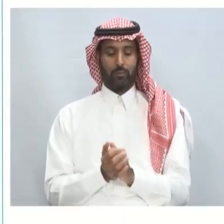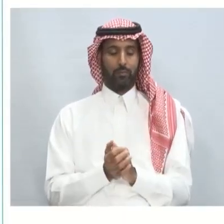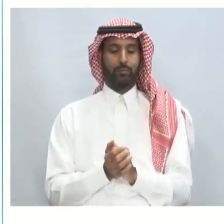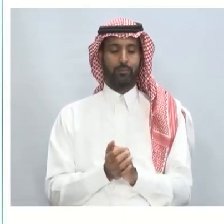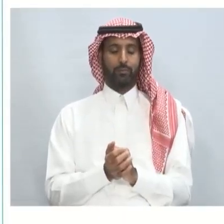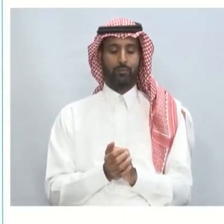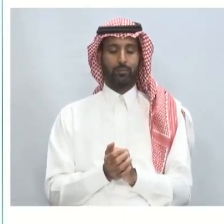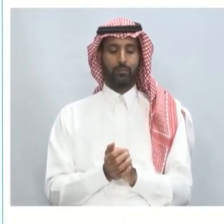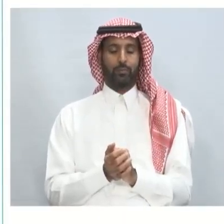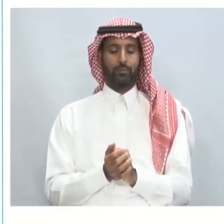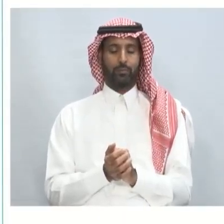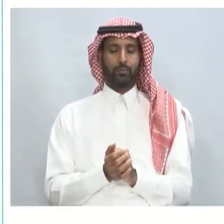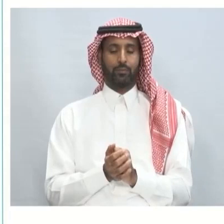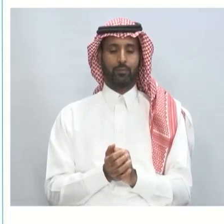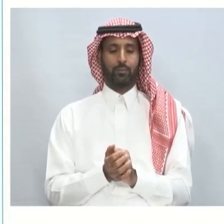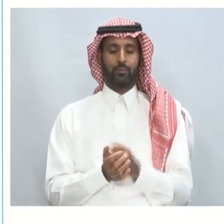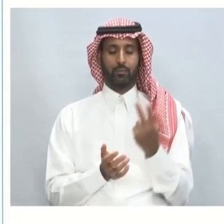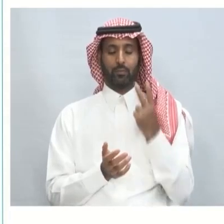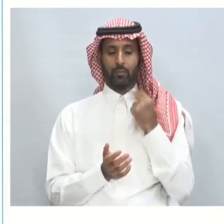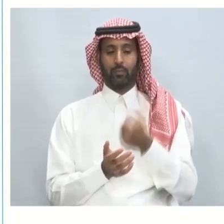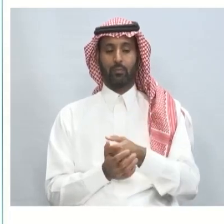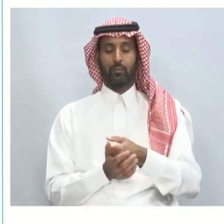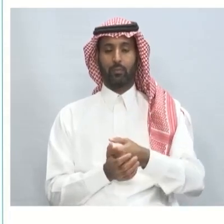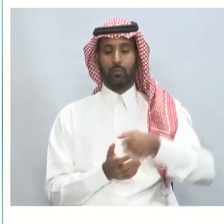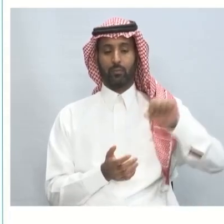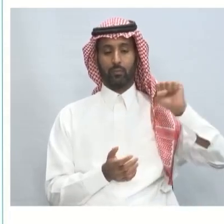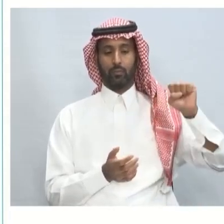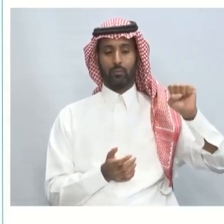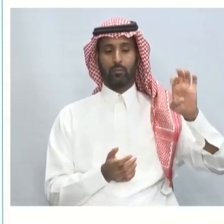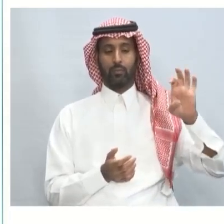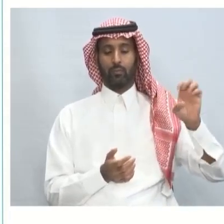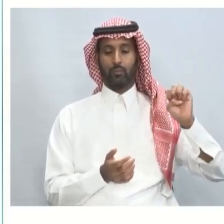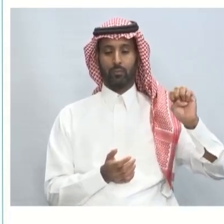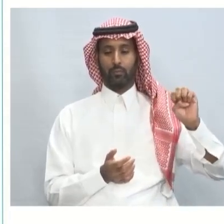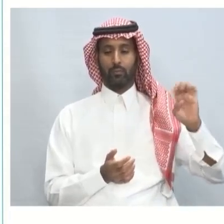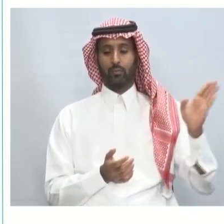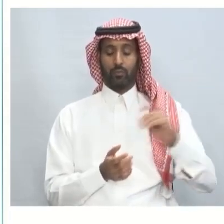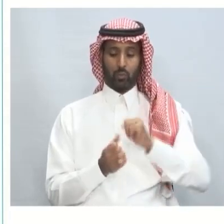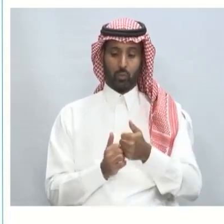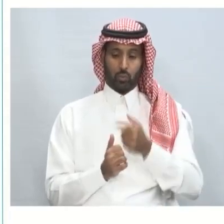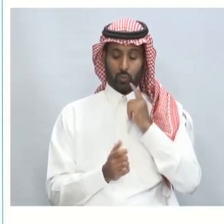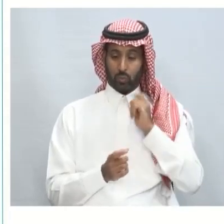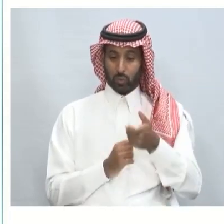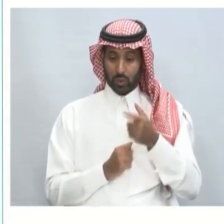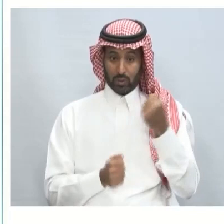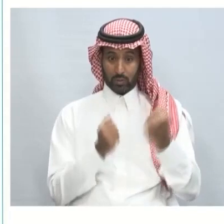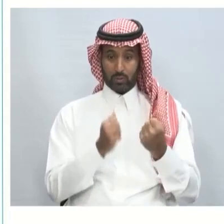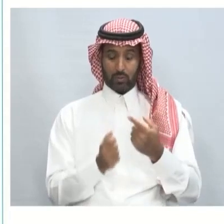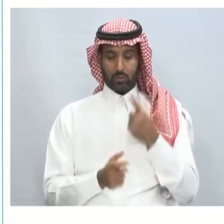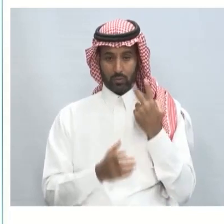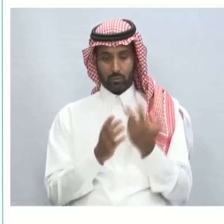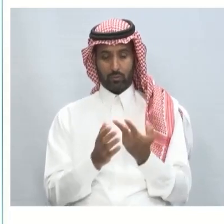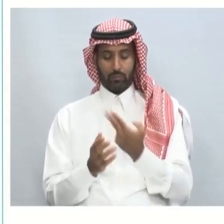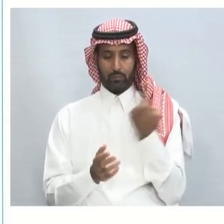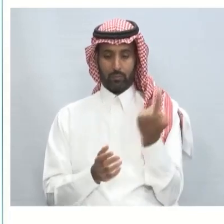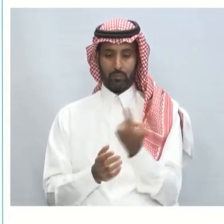it? Yes, of course, it's the letter E. This person drives fast cars in